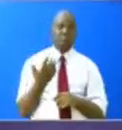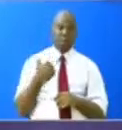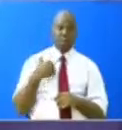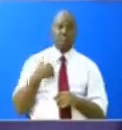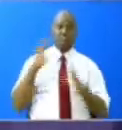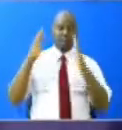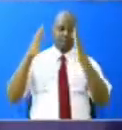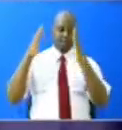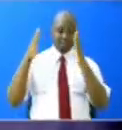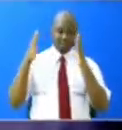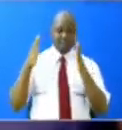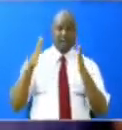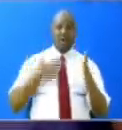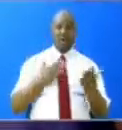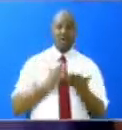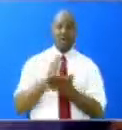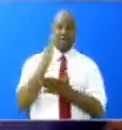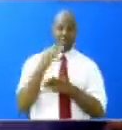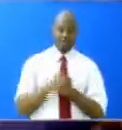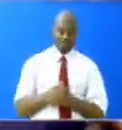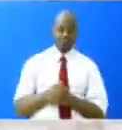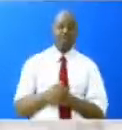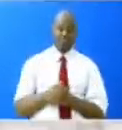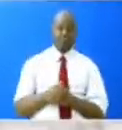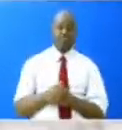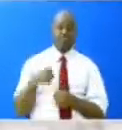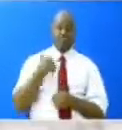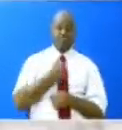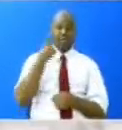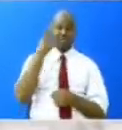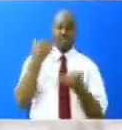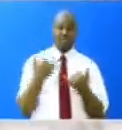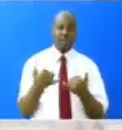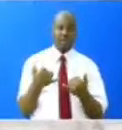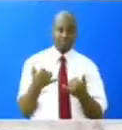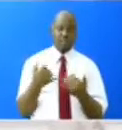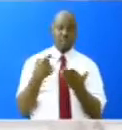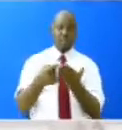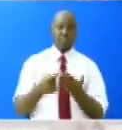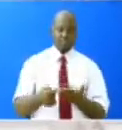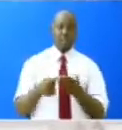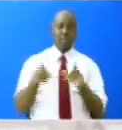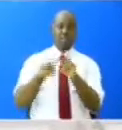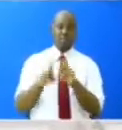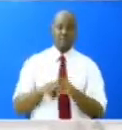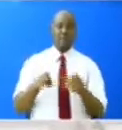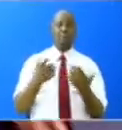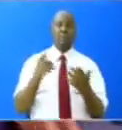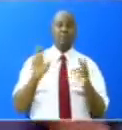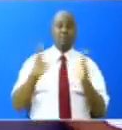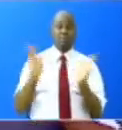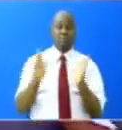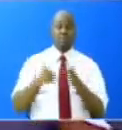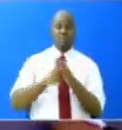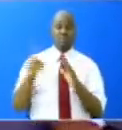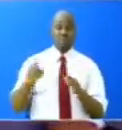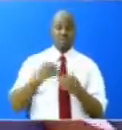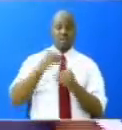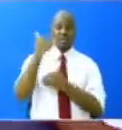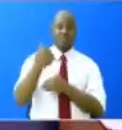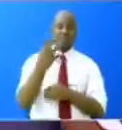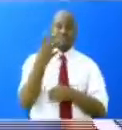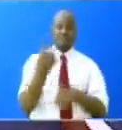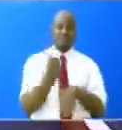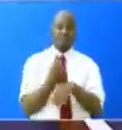it's a club for democracy. All right, Dr. Barak. Mm-hmm. And you can see right now this debate 2 is just about to kick off. It's starting off in the next